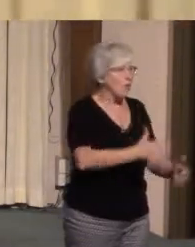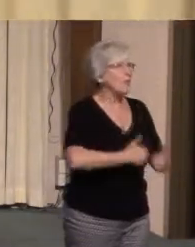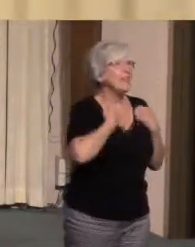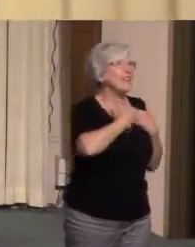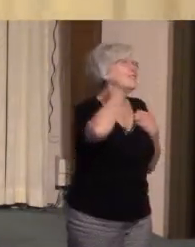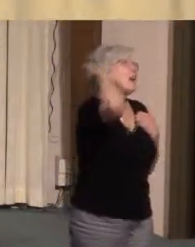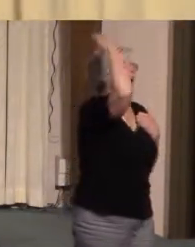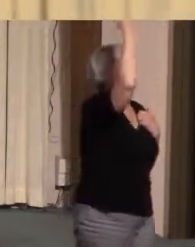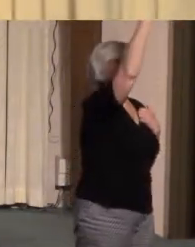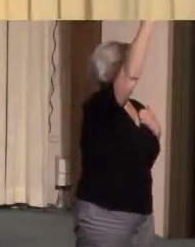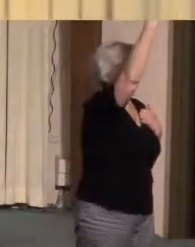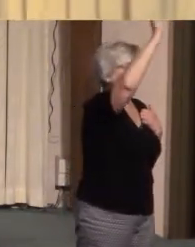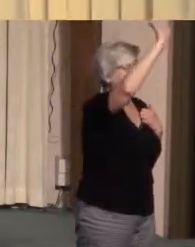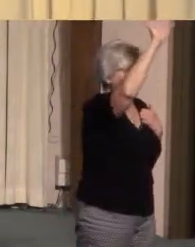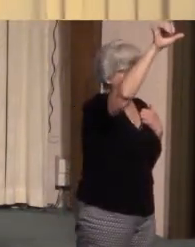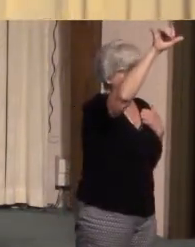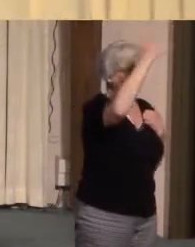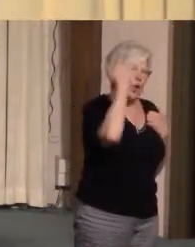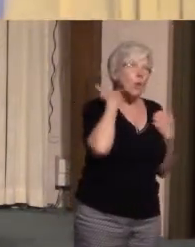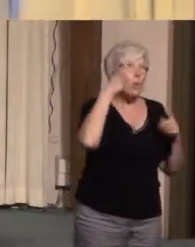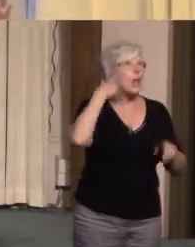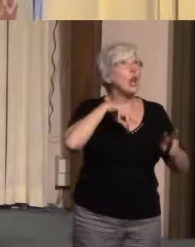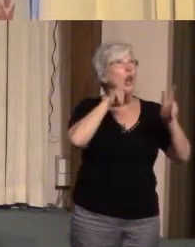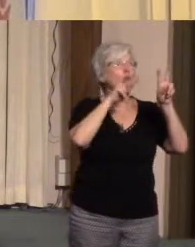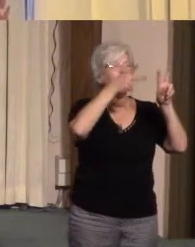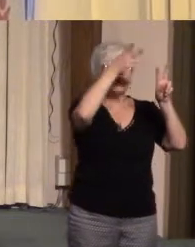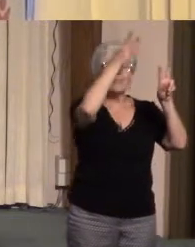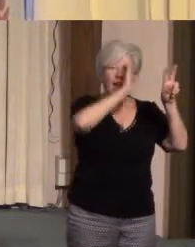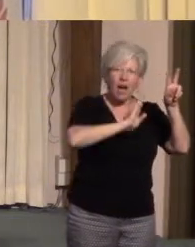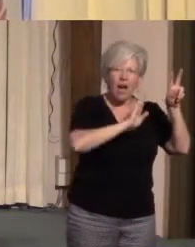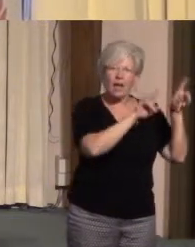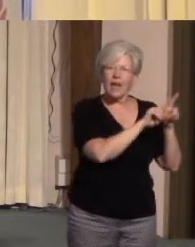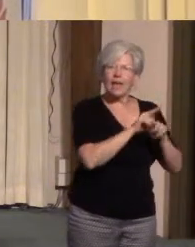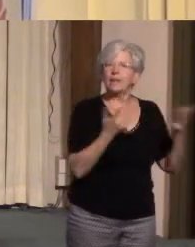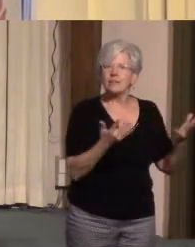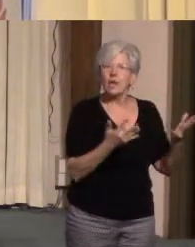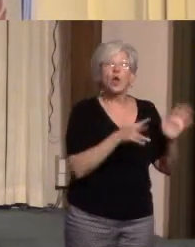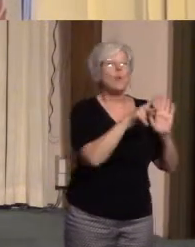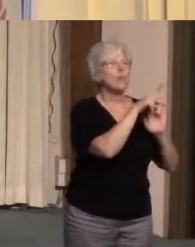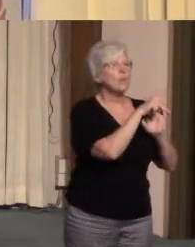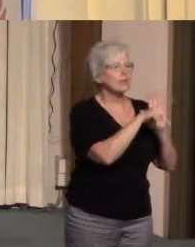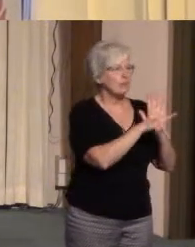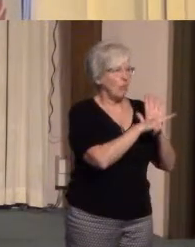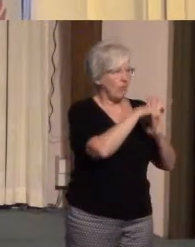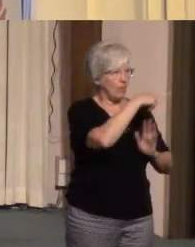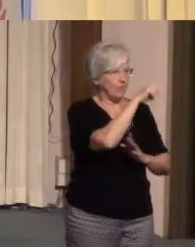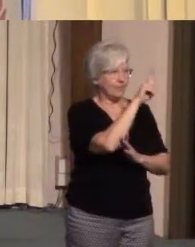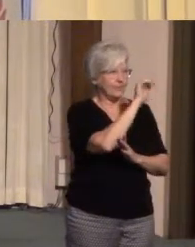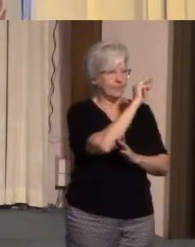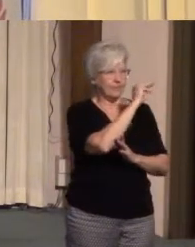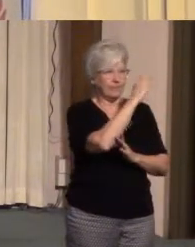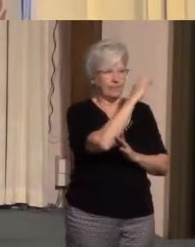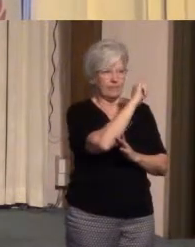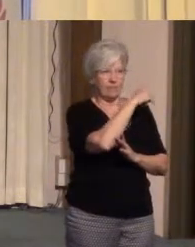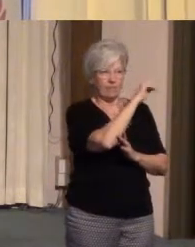there like that. We look at God as being principle. And